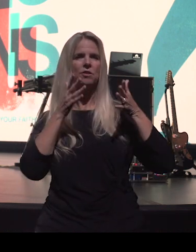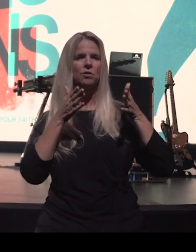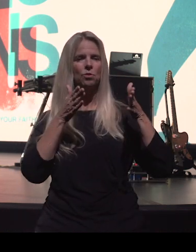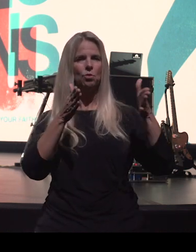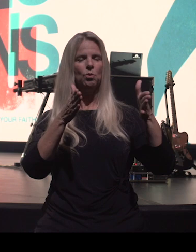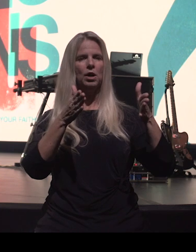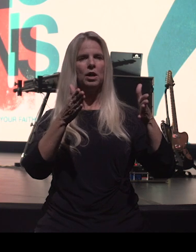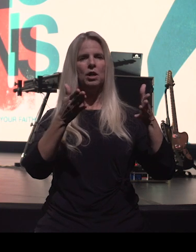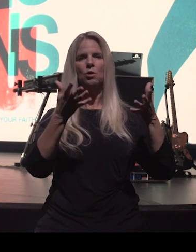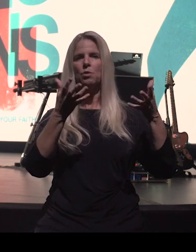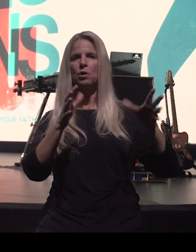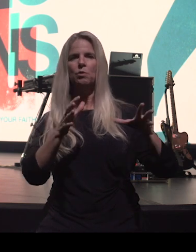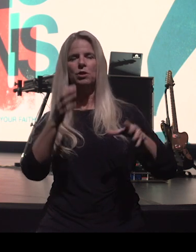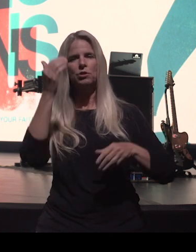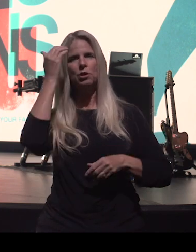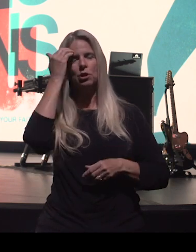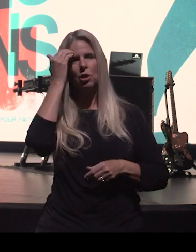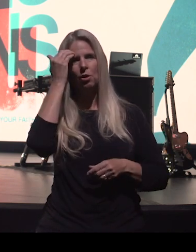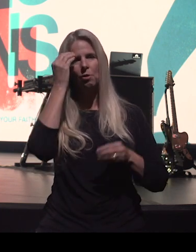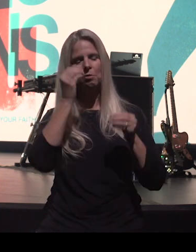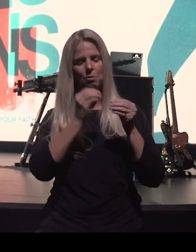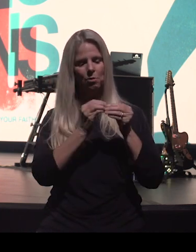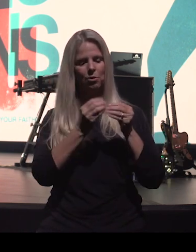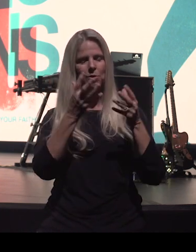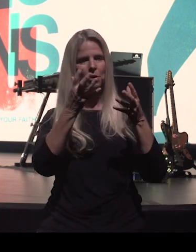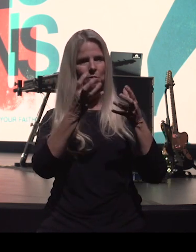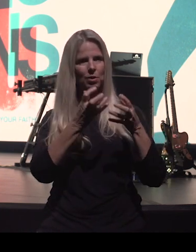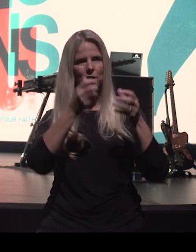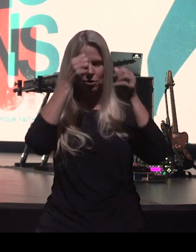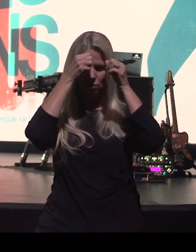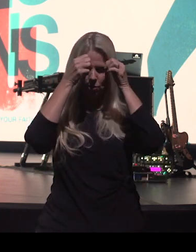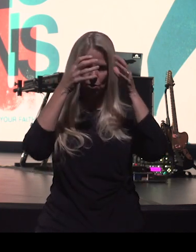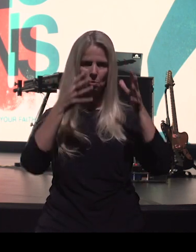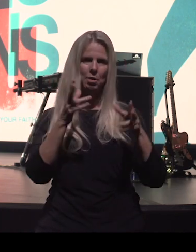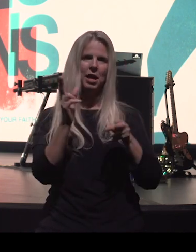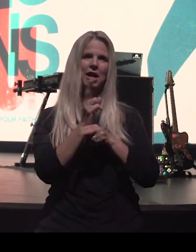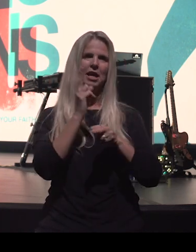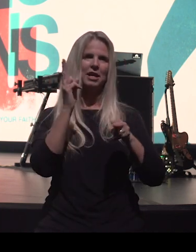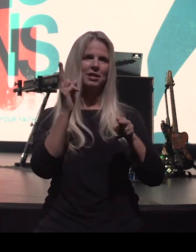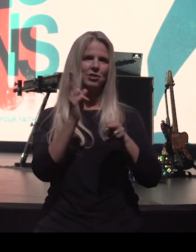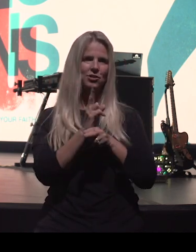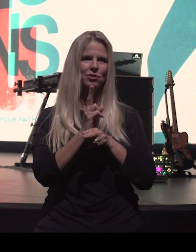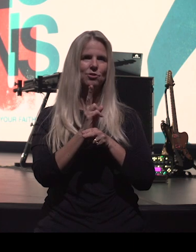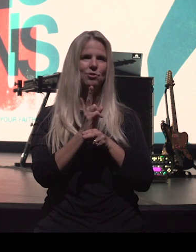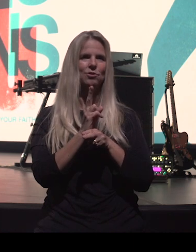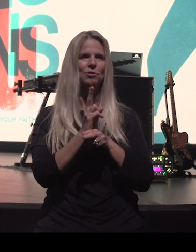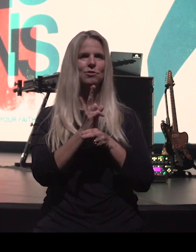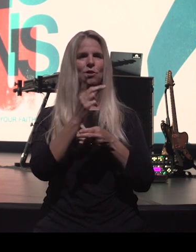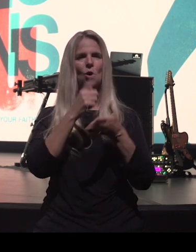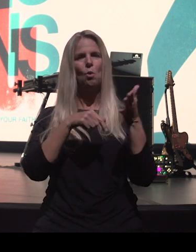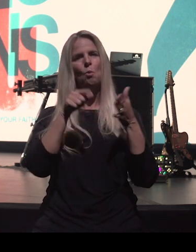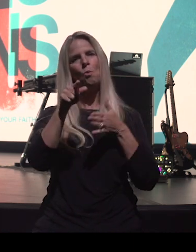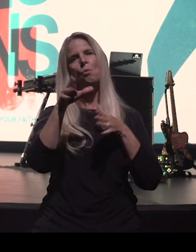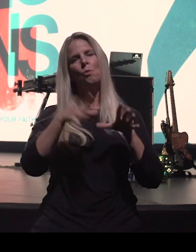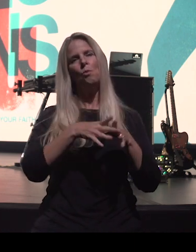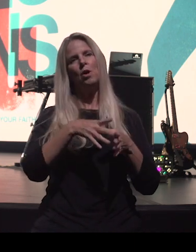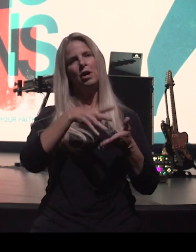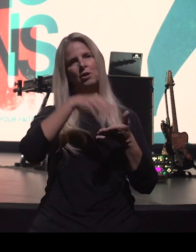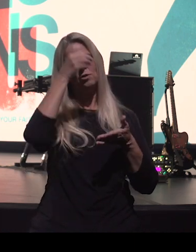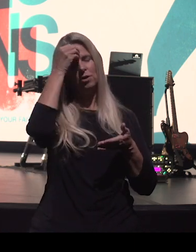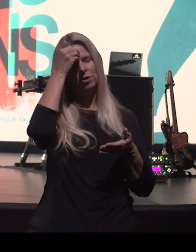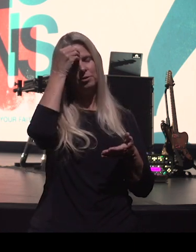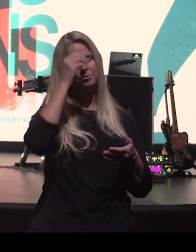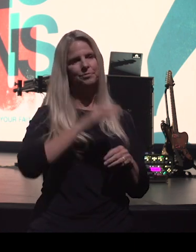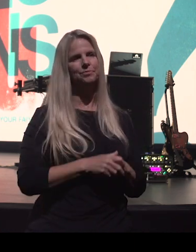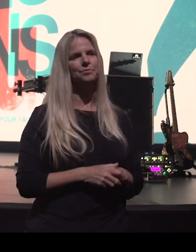know more. We want you to apply more, because that's the only way your life will change. And I'm telling you, I got stuck here. I